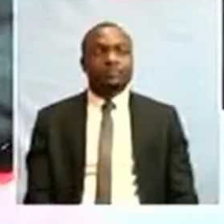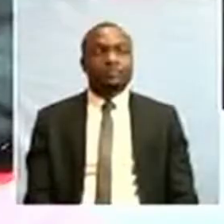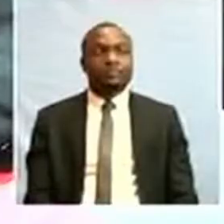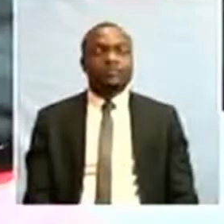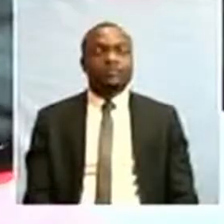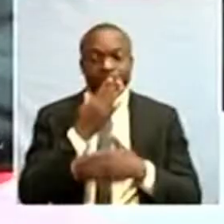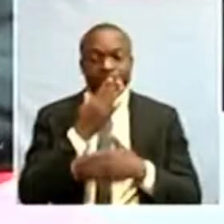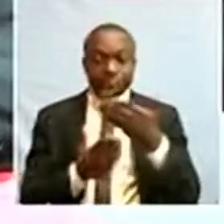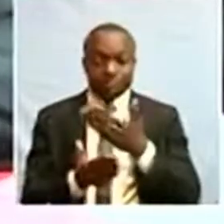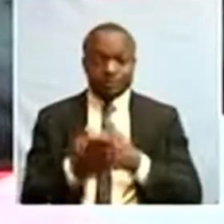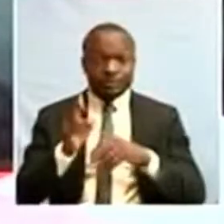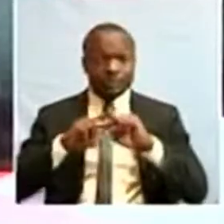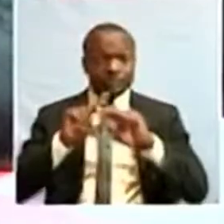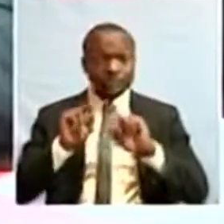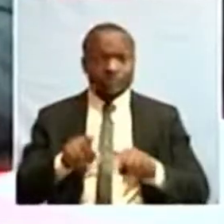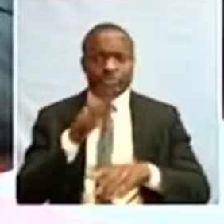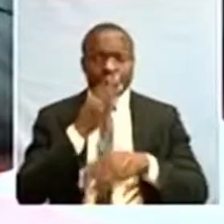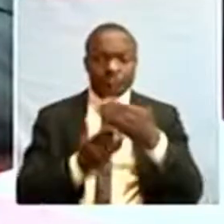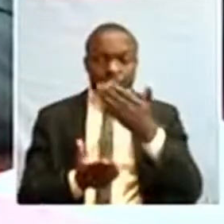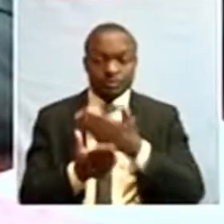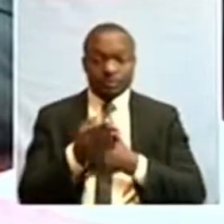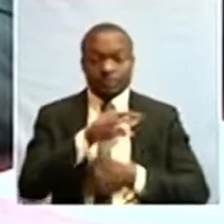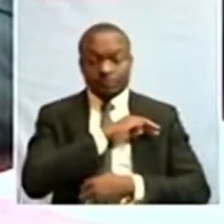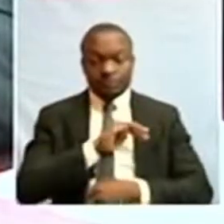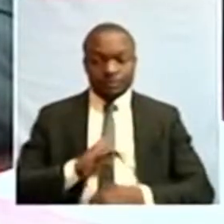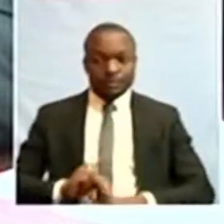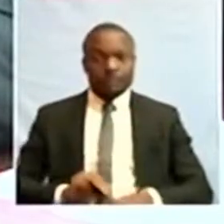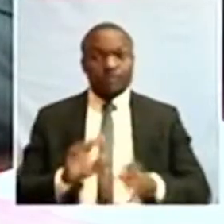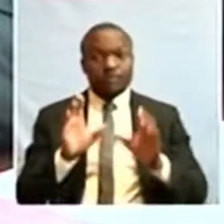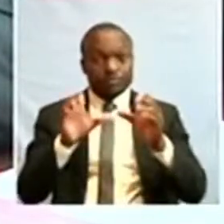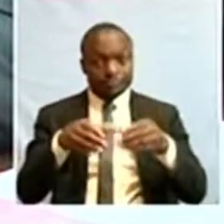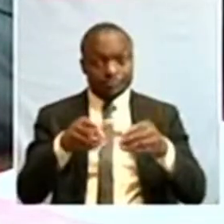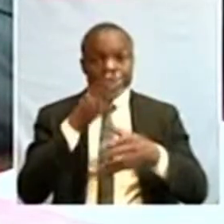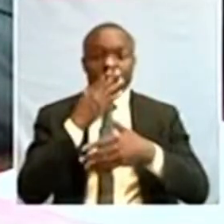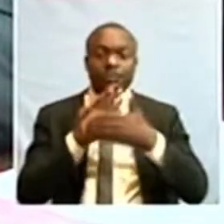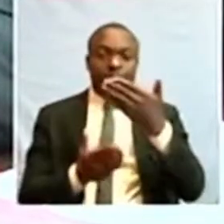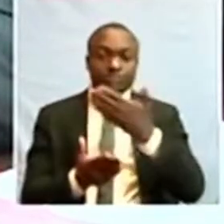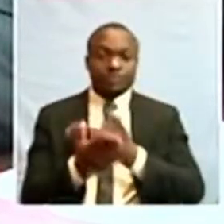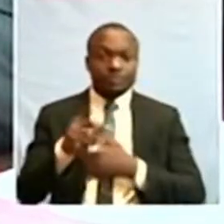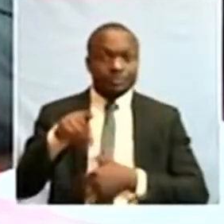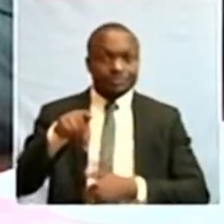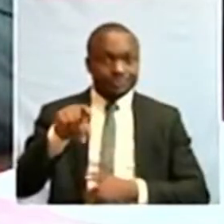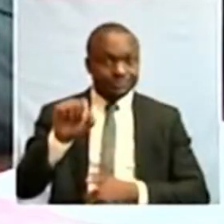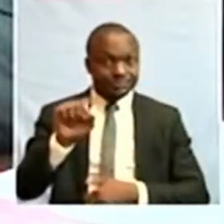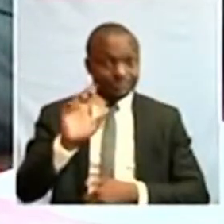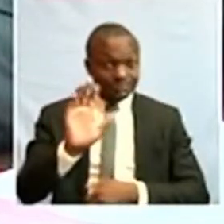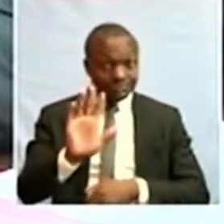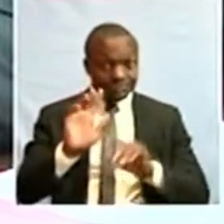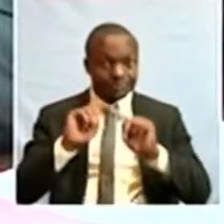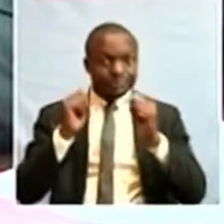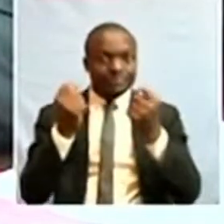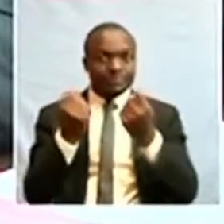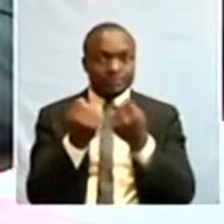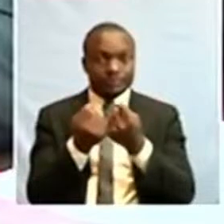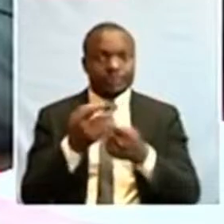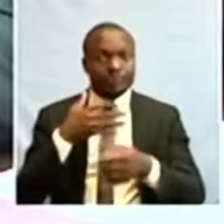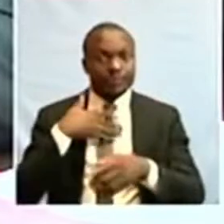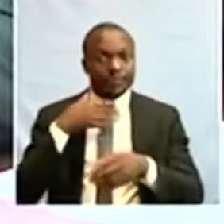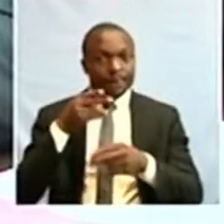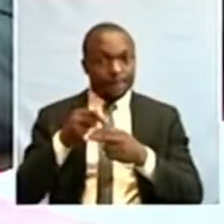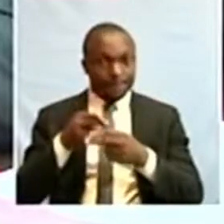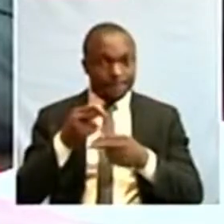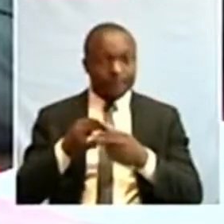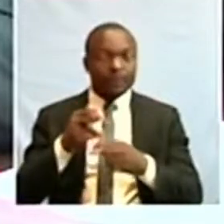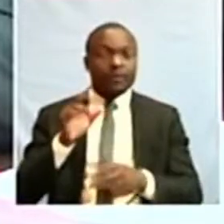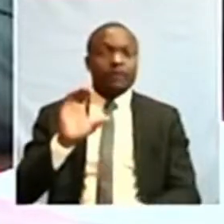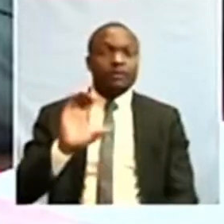Good morning, Chair. Good morning, members of the committee. Good morning, PS and your team. My name is Charles